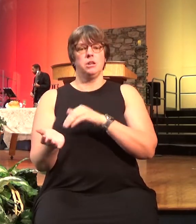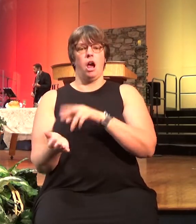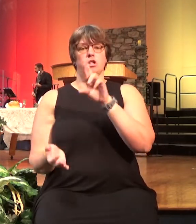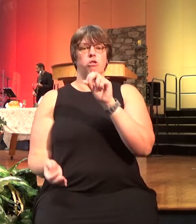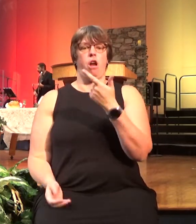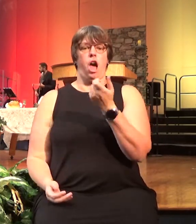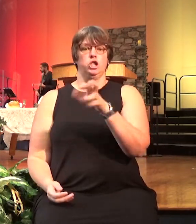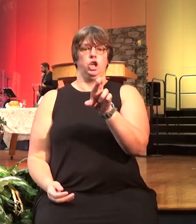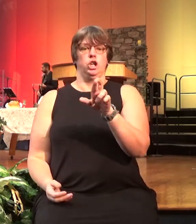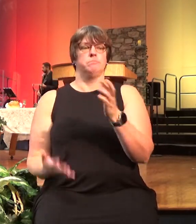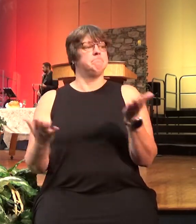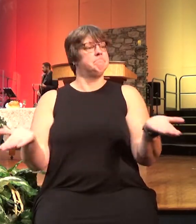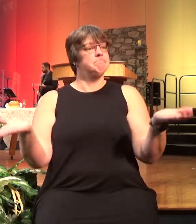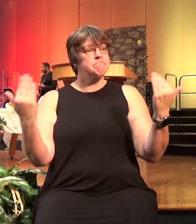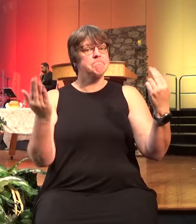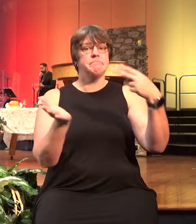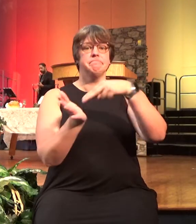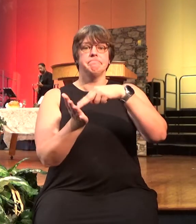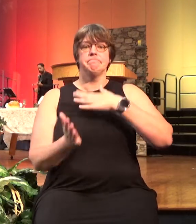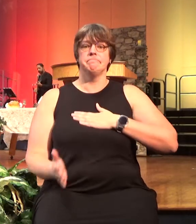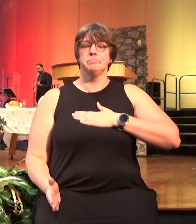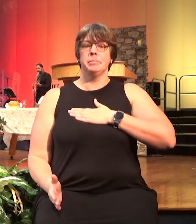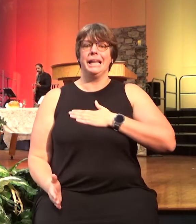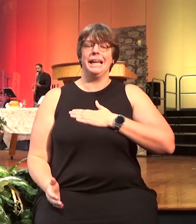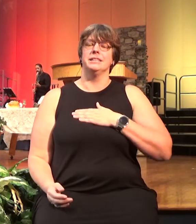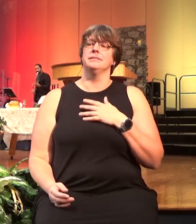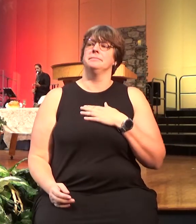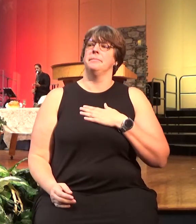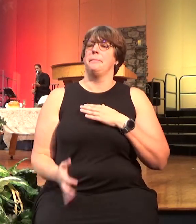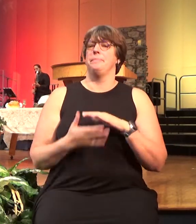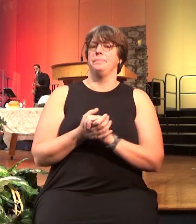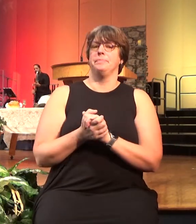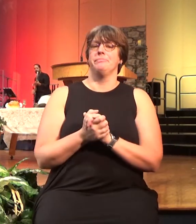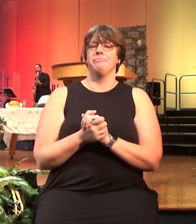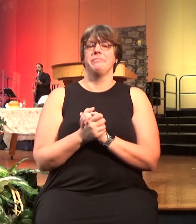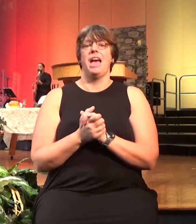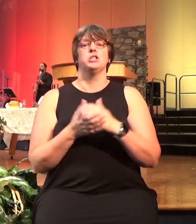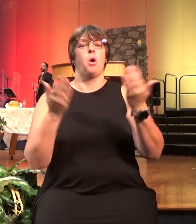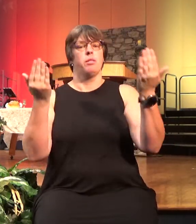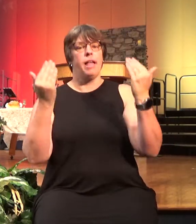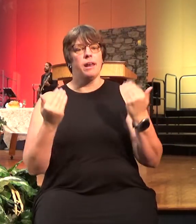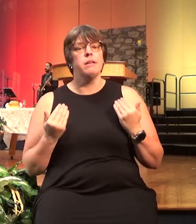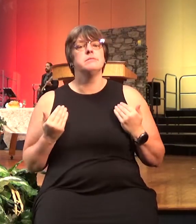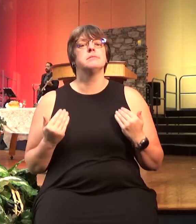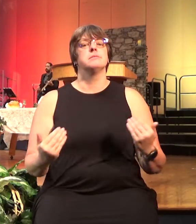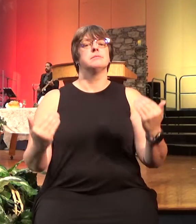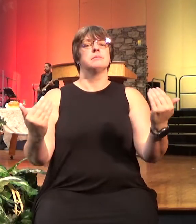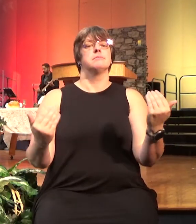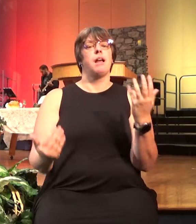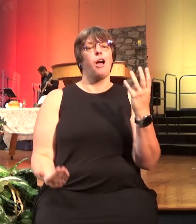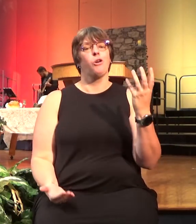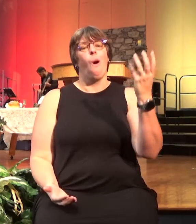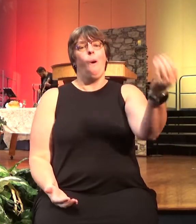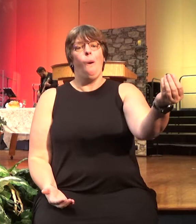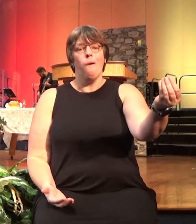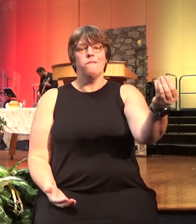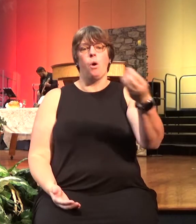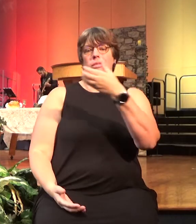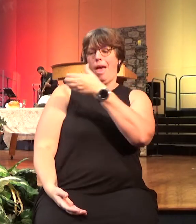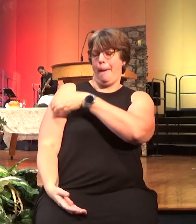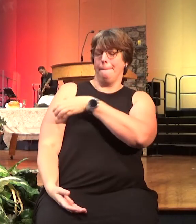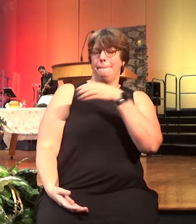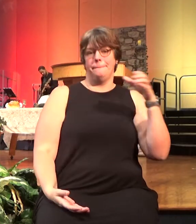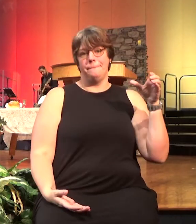the sacred tree of life. I'm looking forward to that. Yes, and then today, if you feel like going right home and getting online,